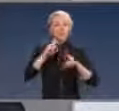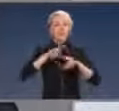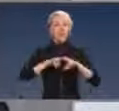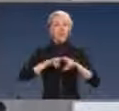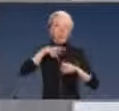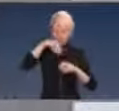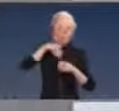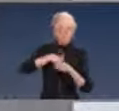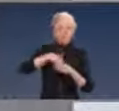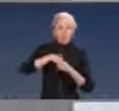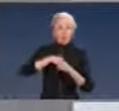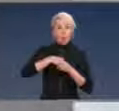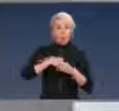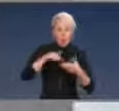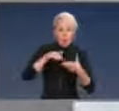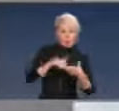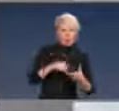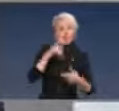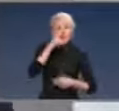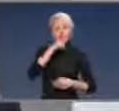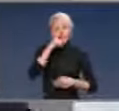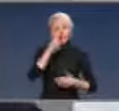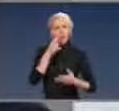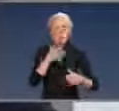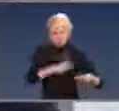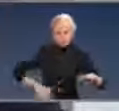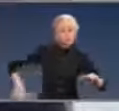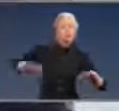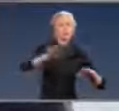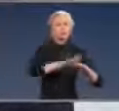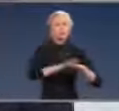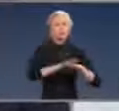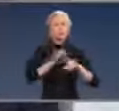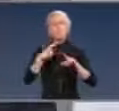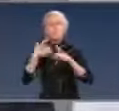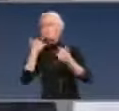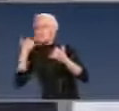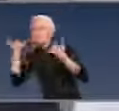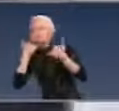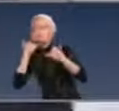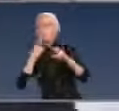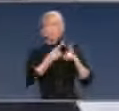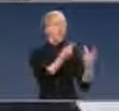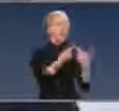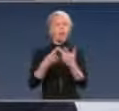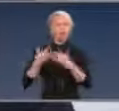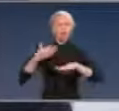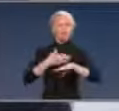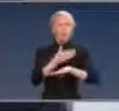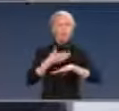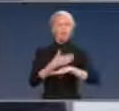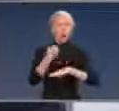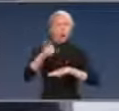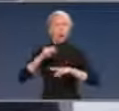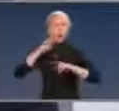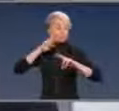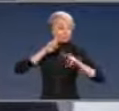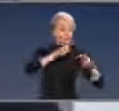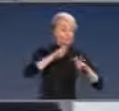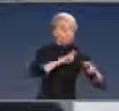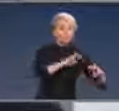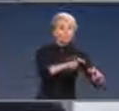and command centres all around the country, providing the support that is needed. The tasks are involved in everything from tracing and to, as you've